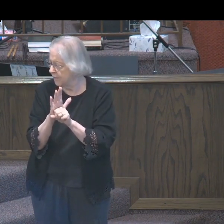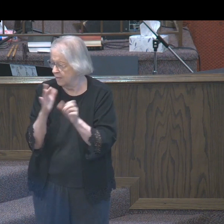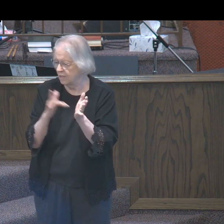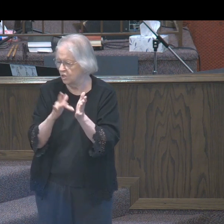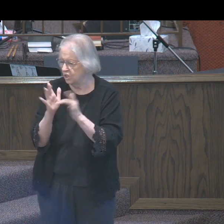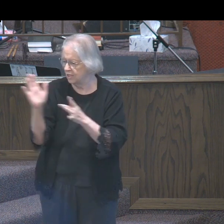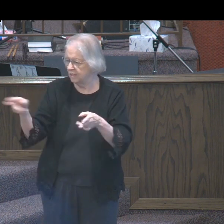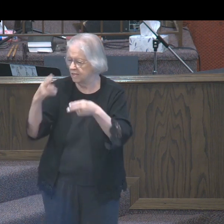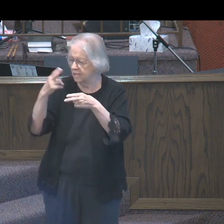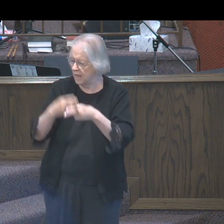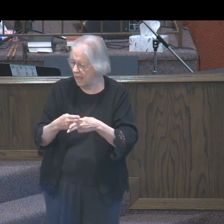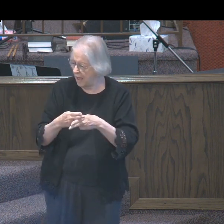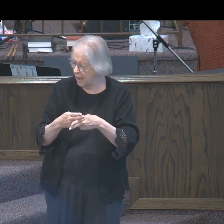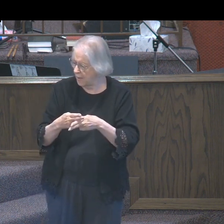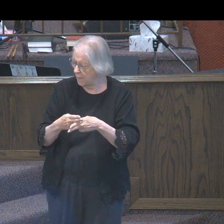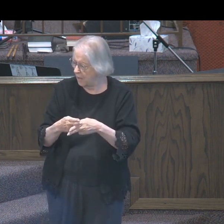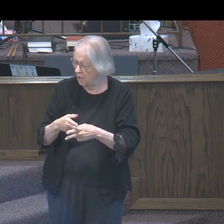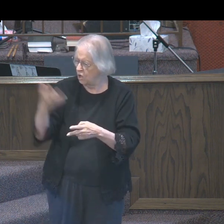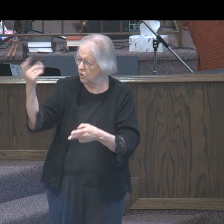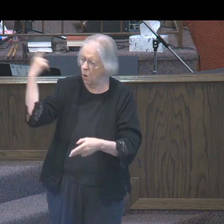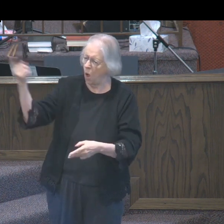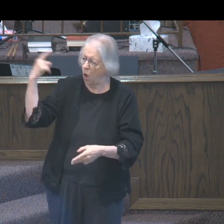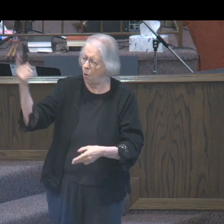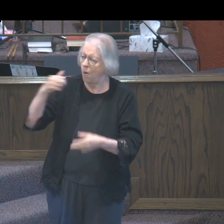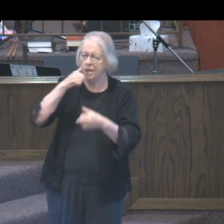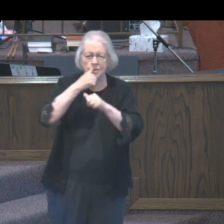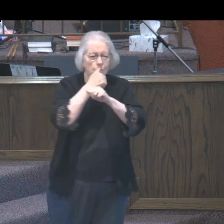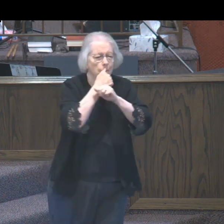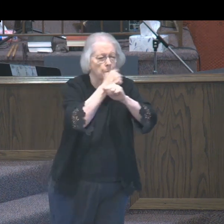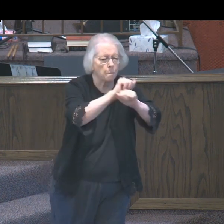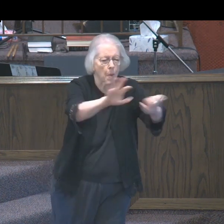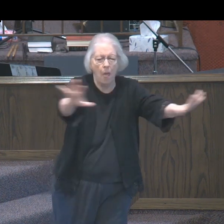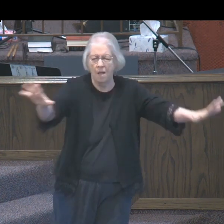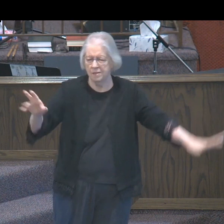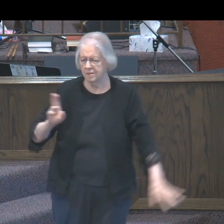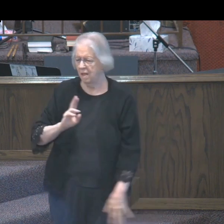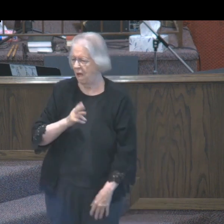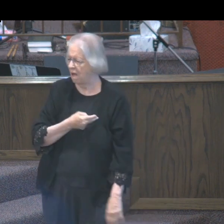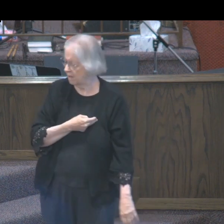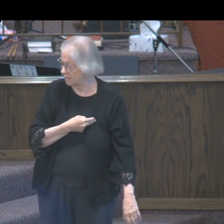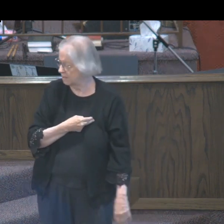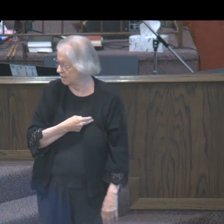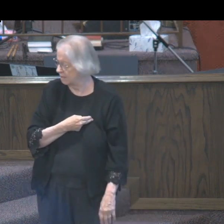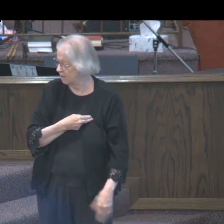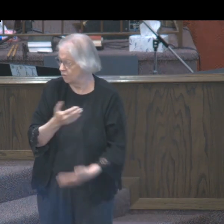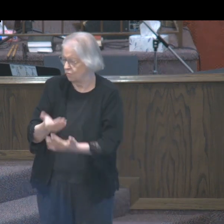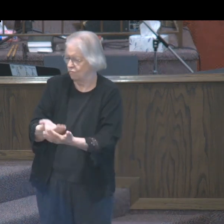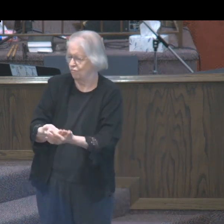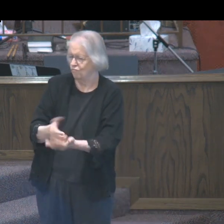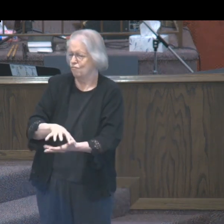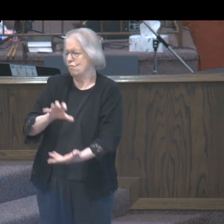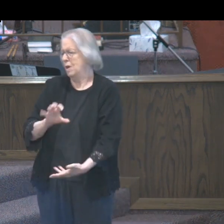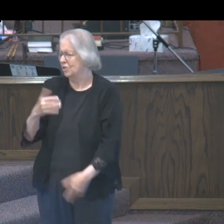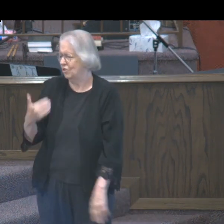generations, for the faithfulness in the past and the faithfulness that we're going to experience tomorrow and the next day, in the next week, and the